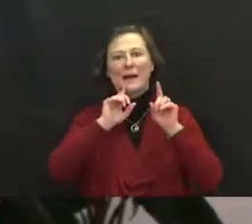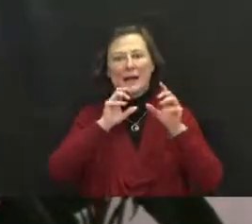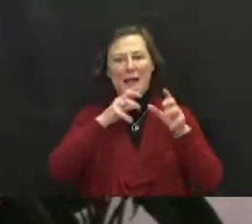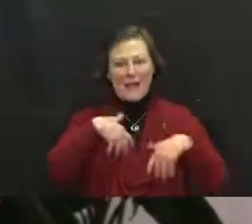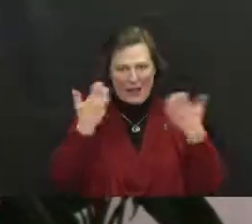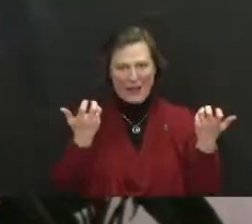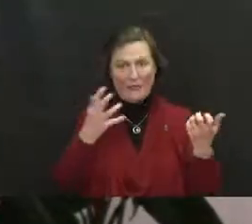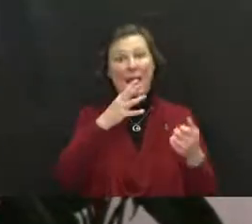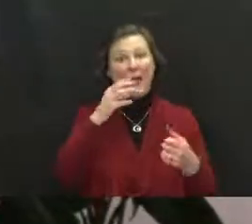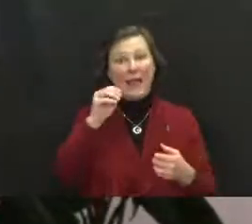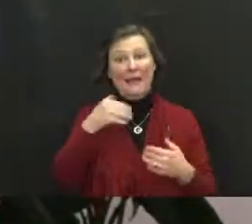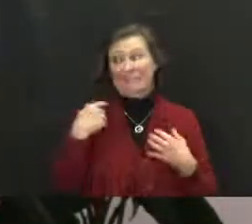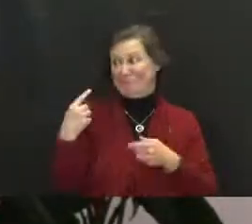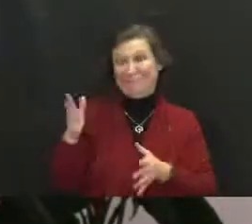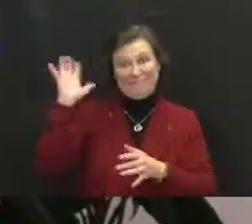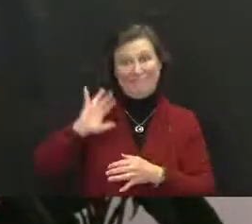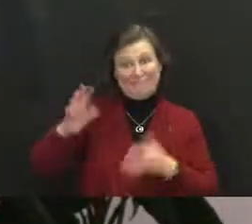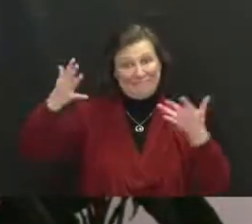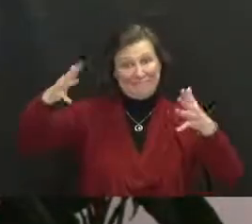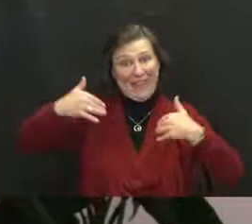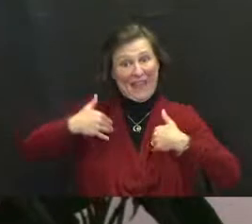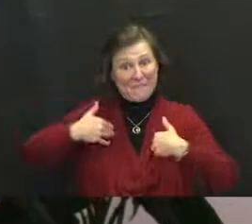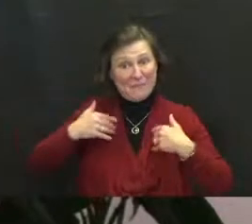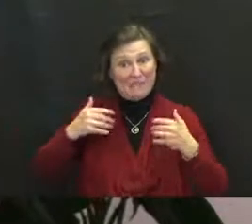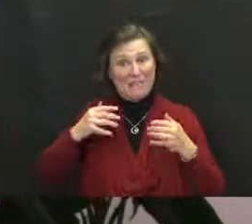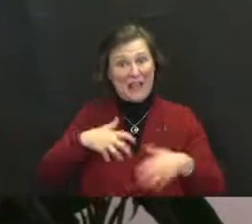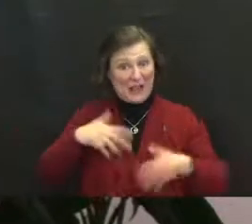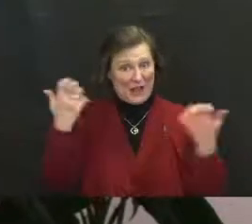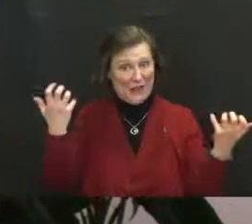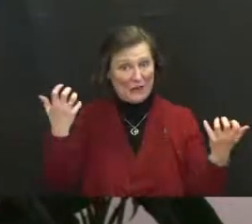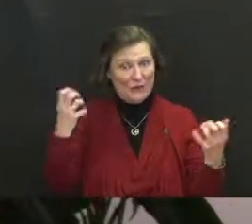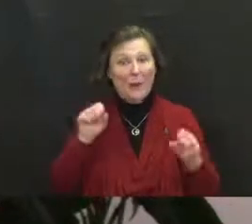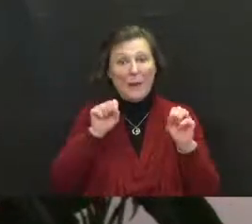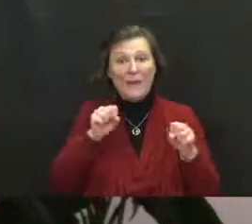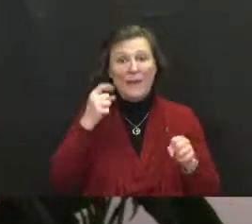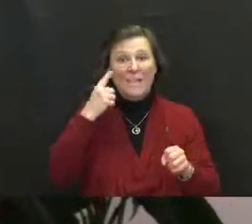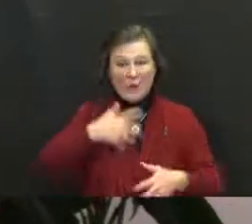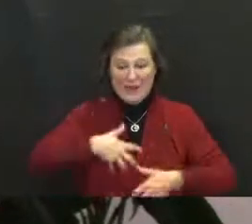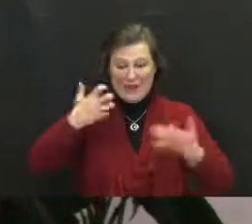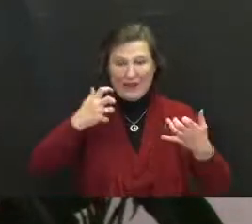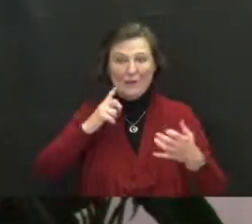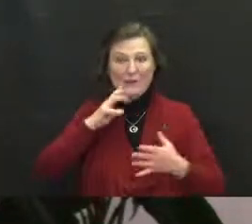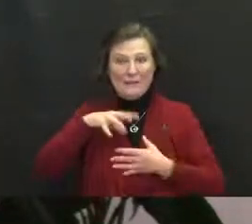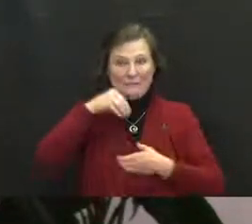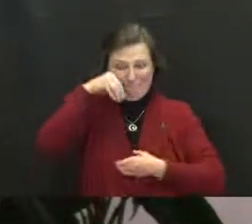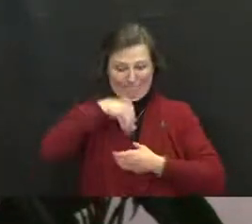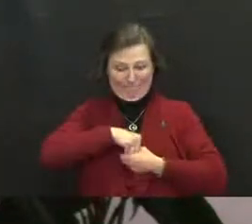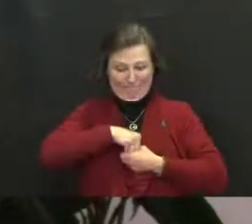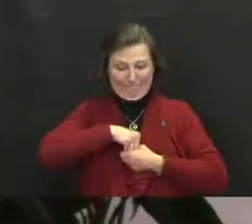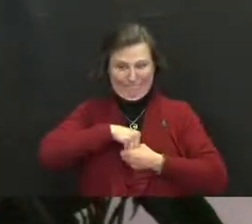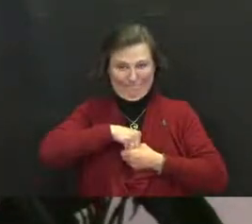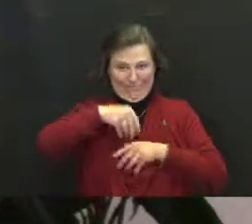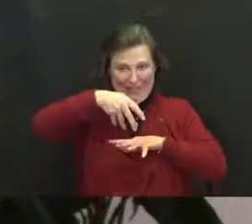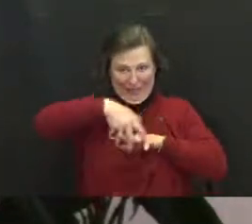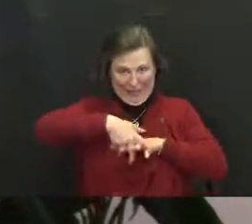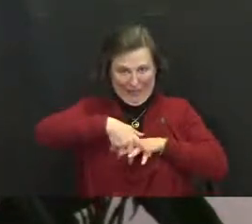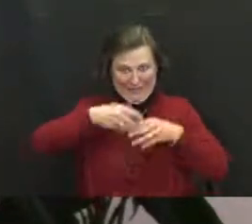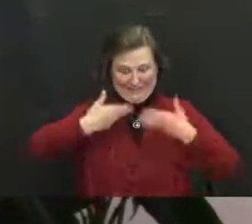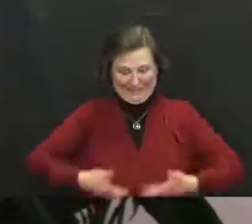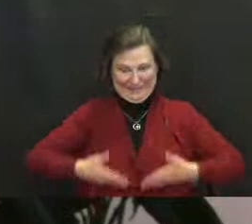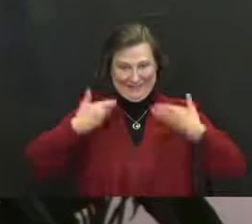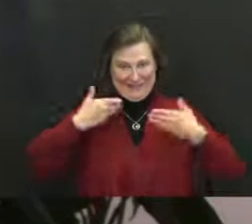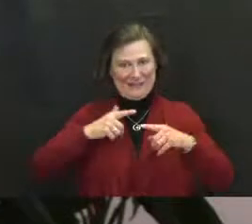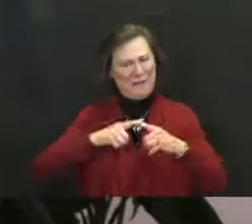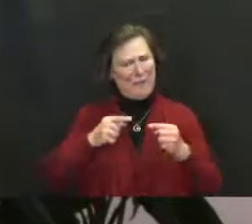angry. The capacity for anger is hardwired into us. And yet it seems to be at